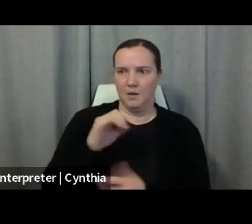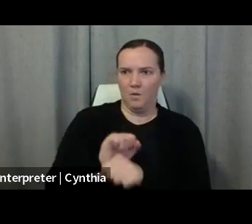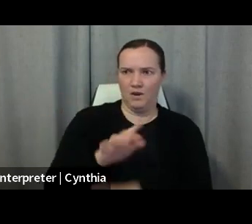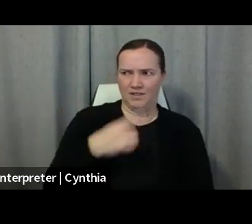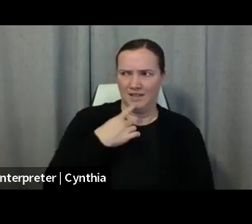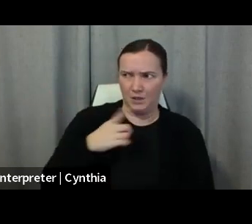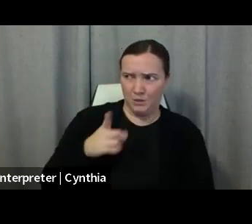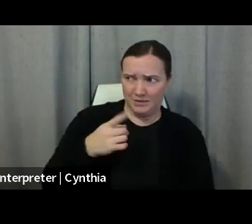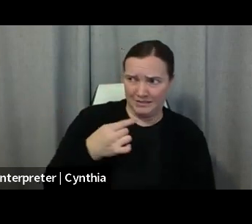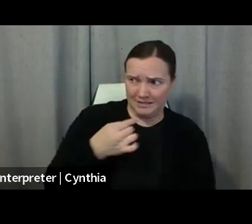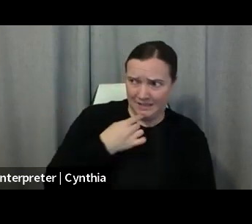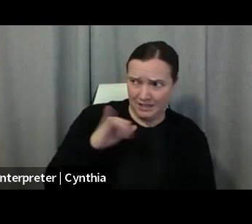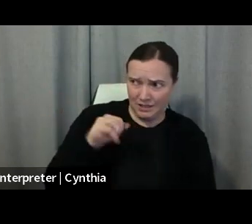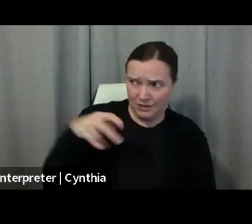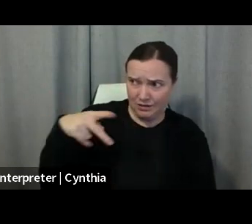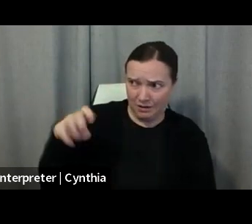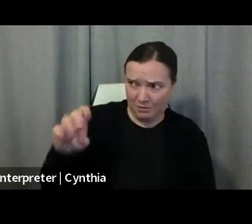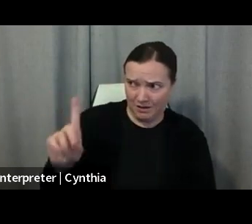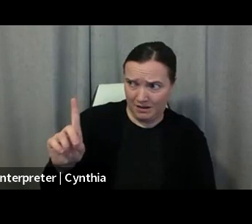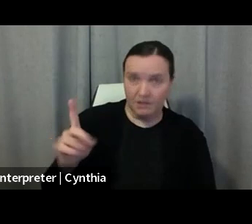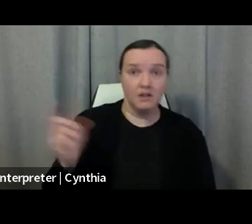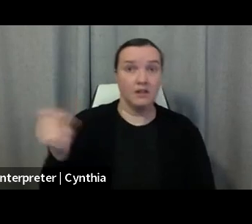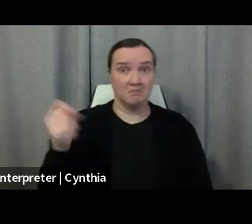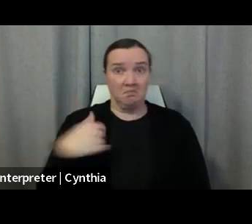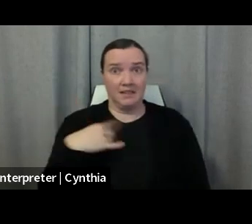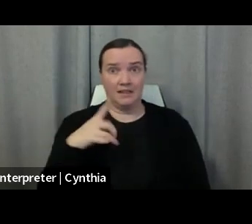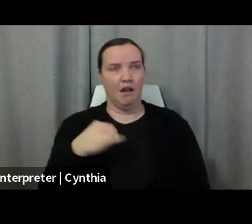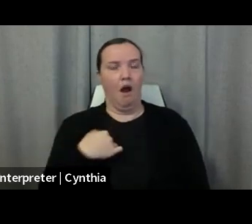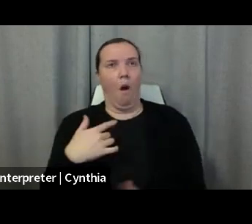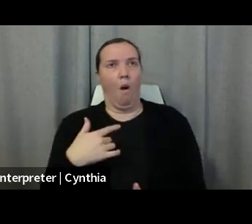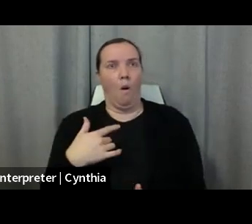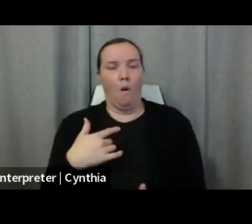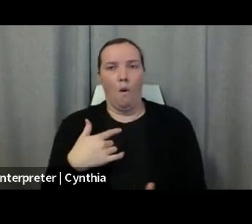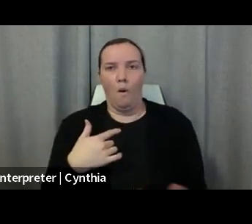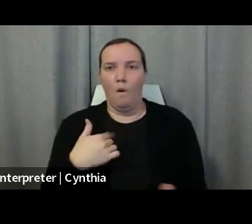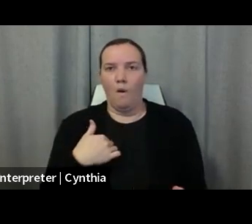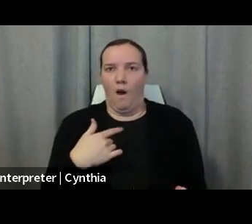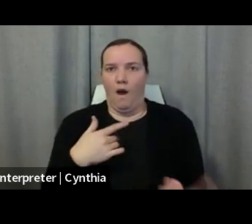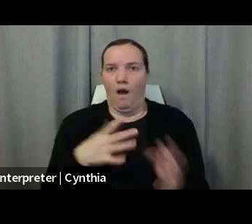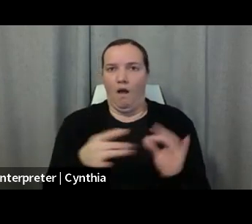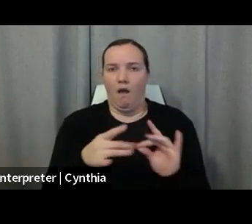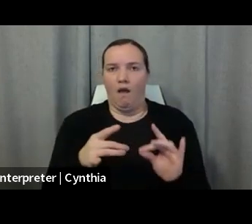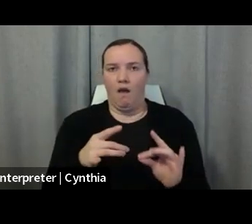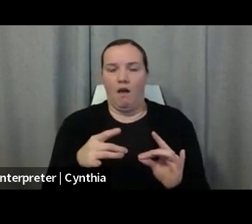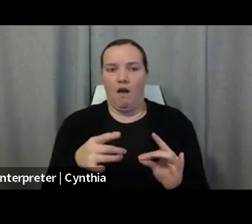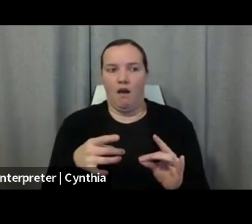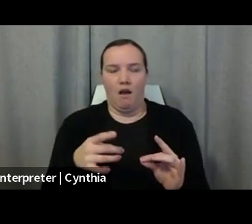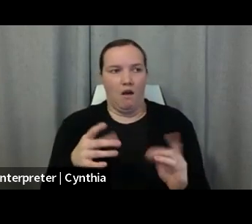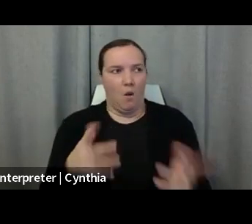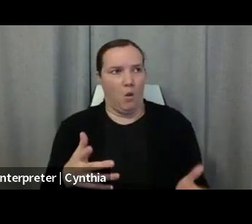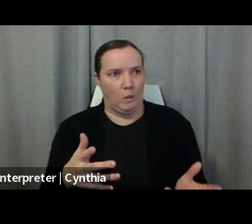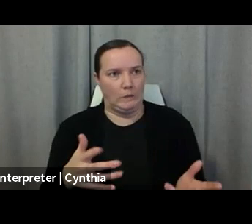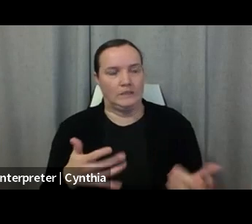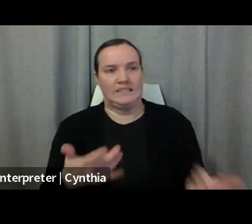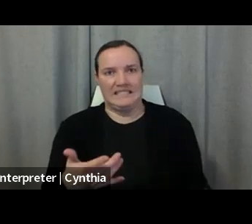did you just say gypped? And I kind of looked, yeah, and then I caught myself just in what just came out of my mouth. I said, oh my goodness, oh, you know